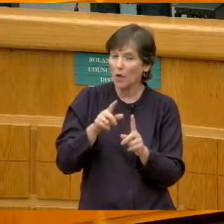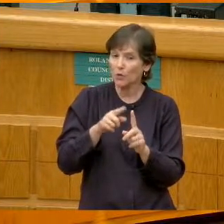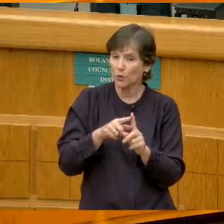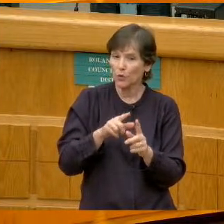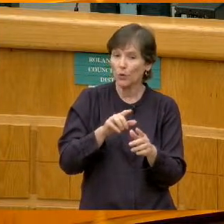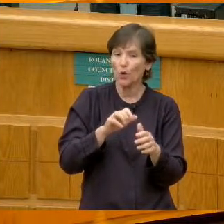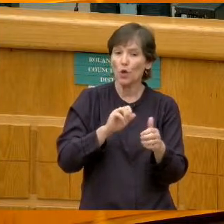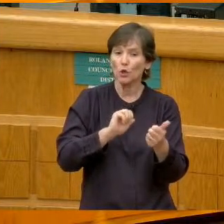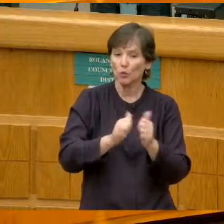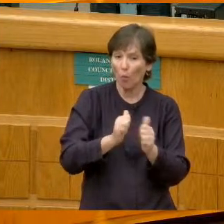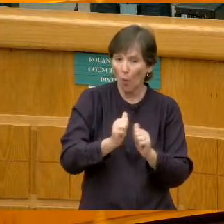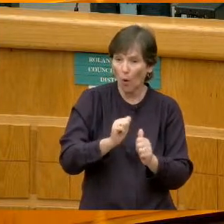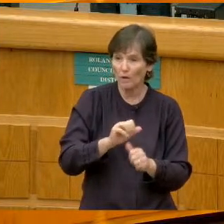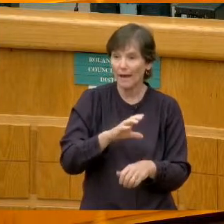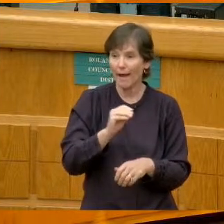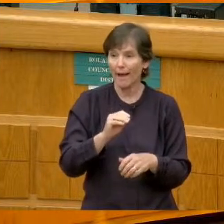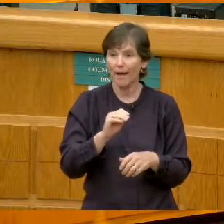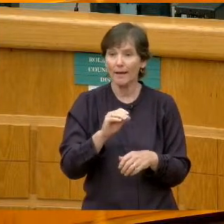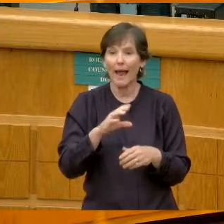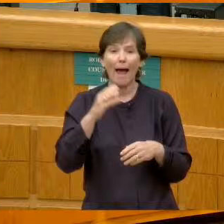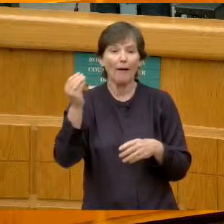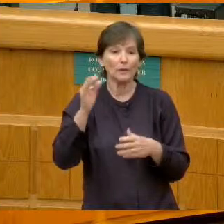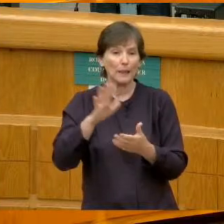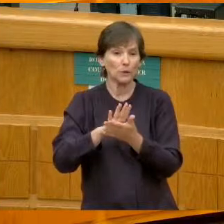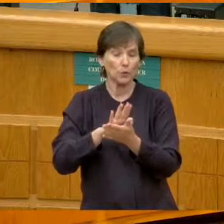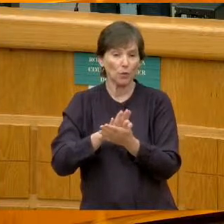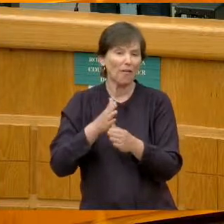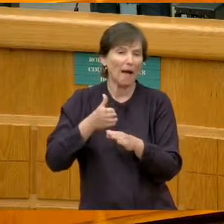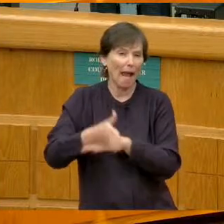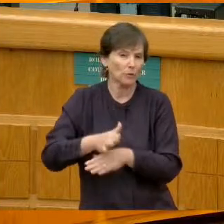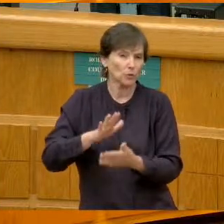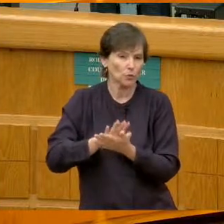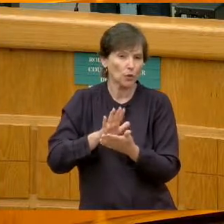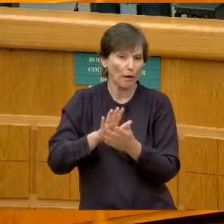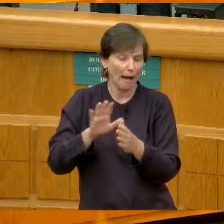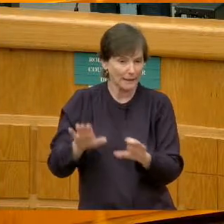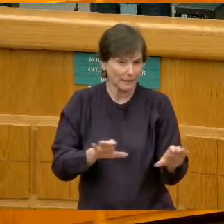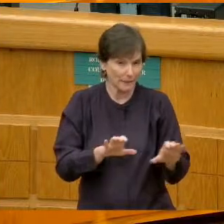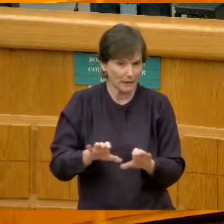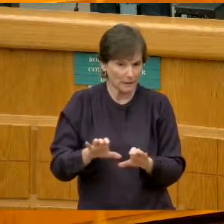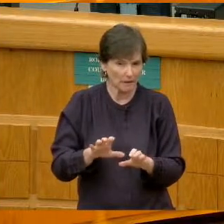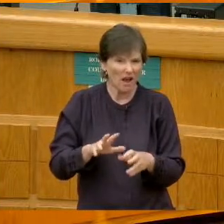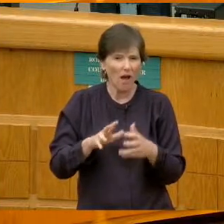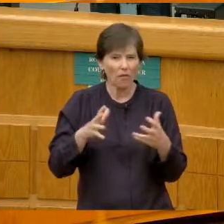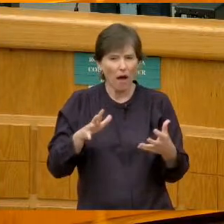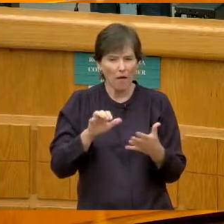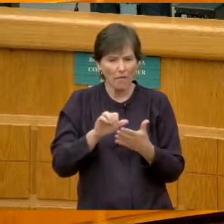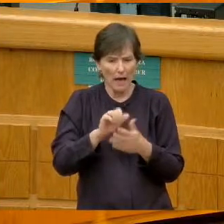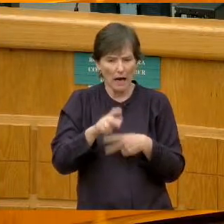other activities that the school might have. A lot of those are governed by other